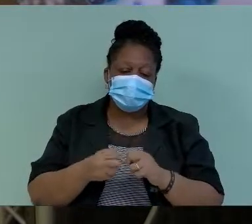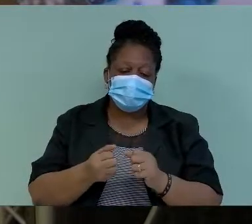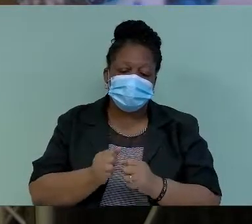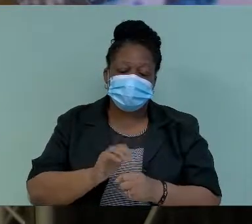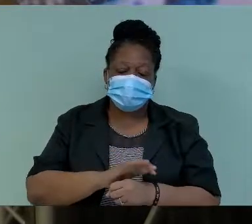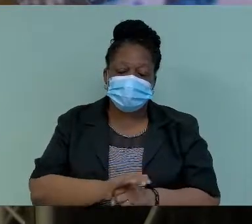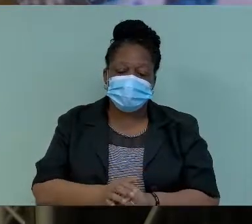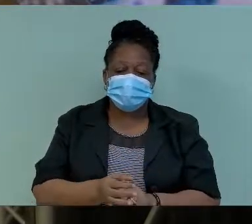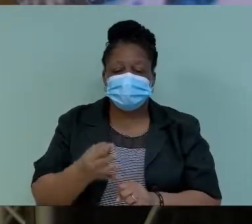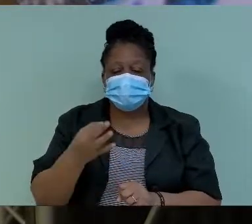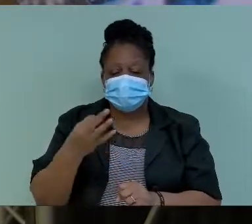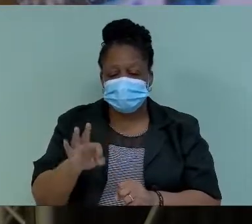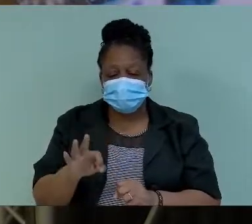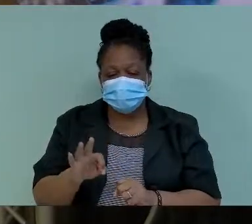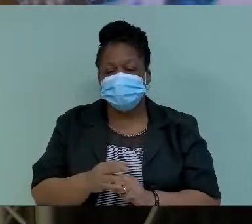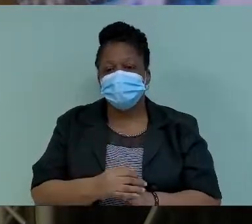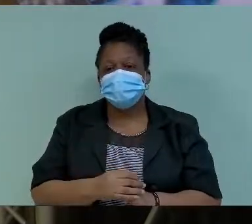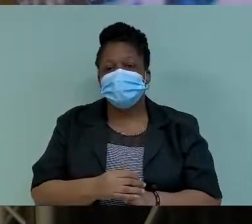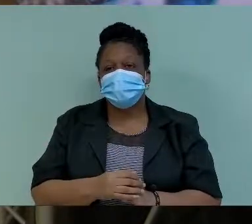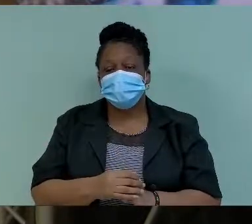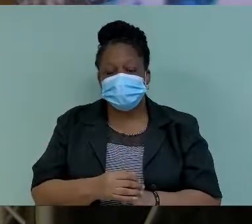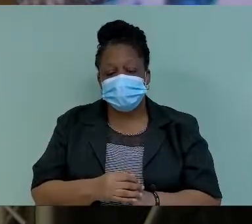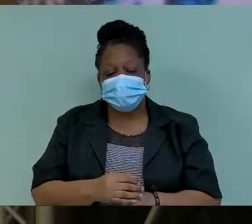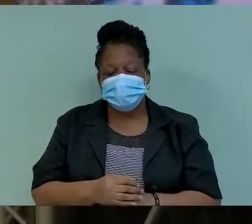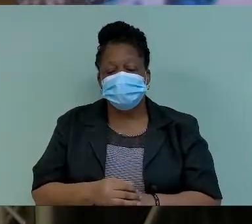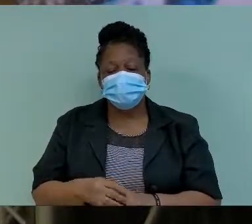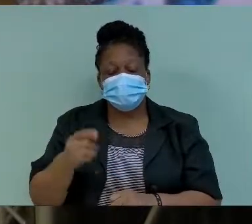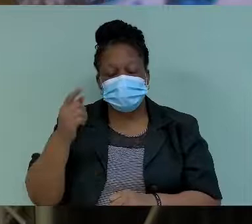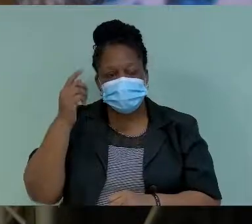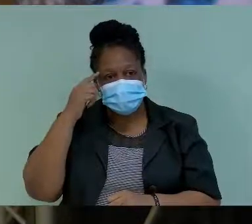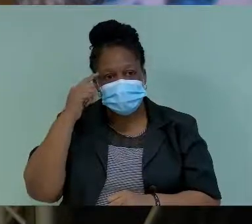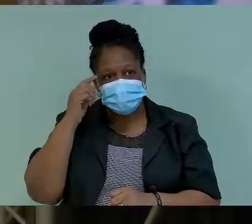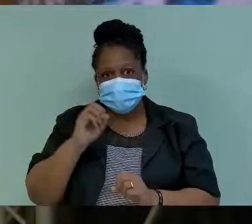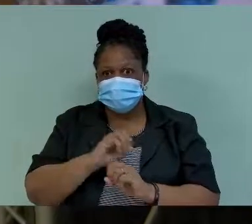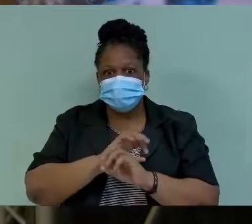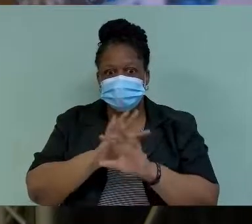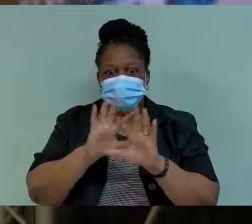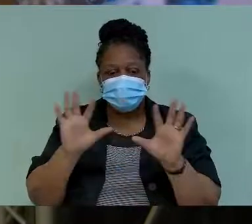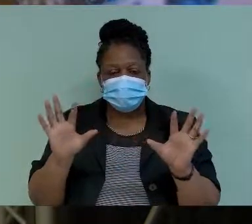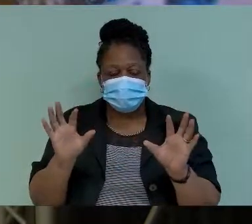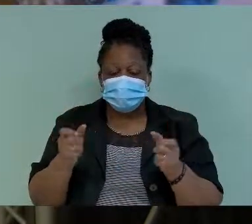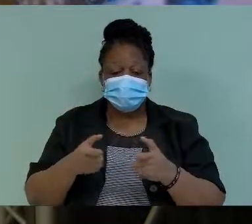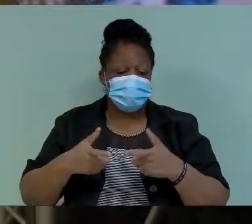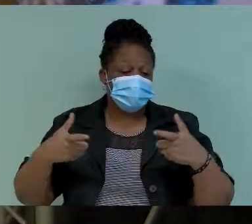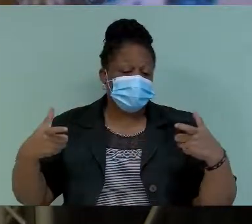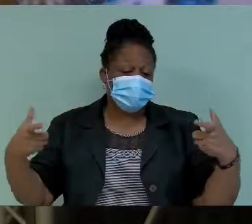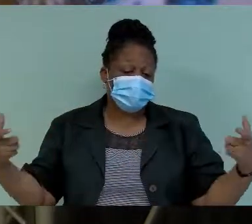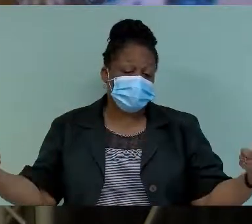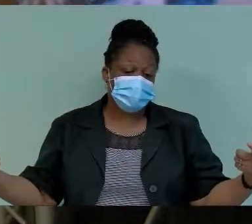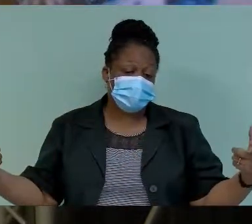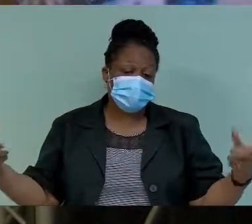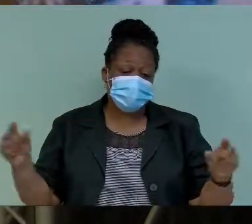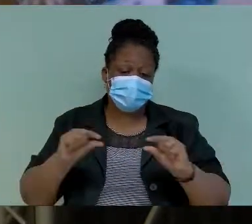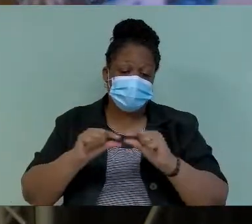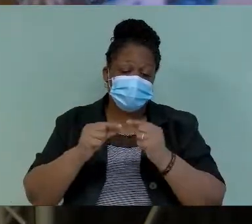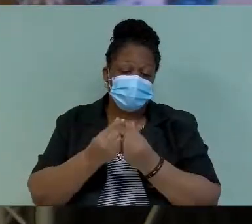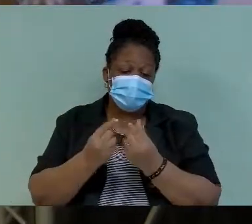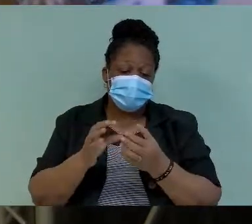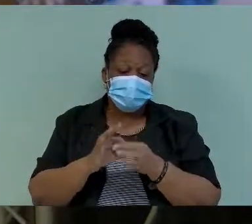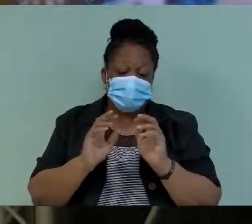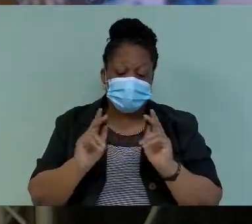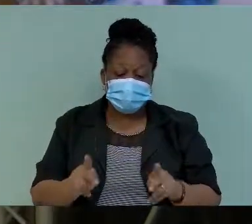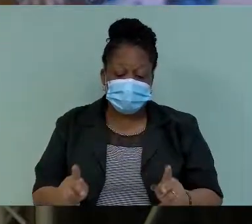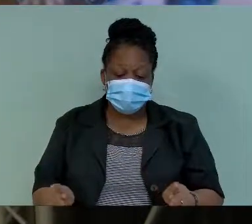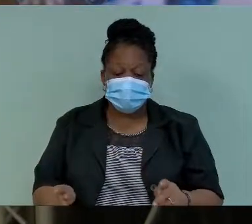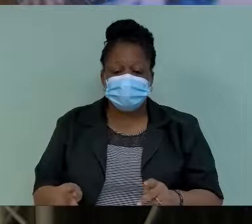a pandemic, it became clear that large gatherings were a catalyst to the spread of this